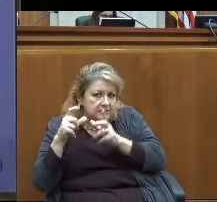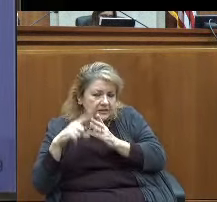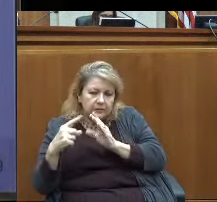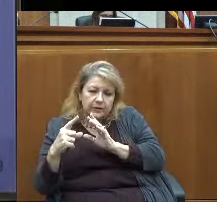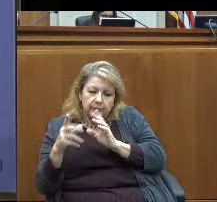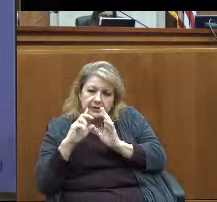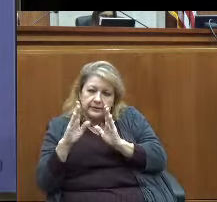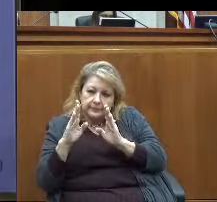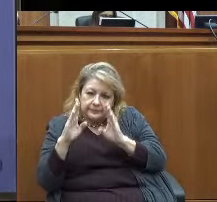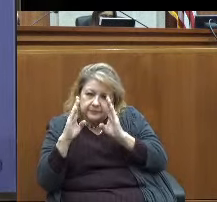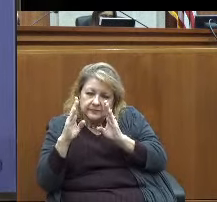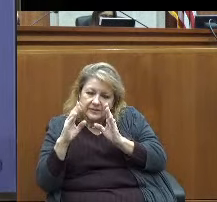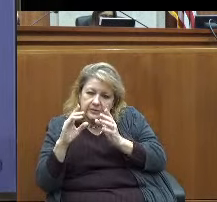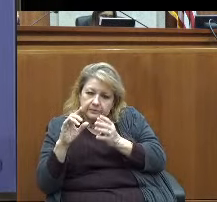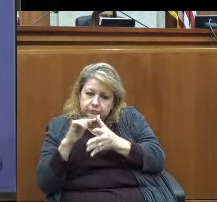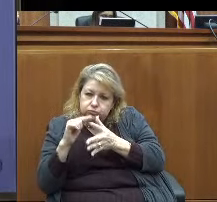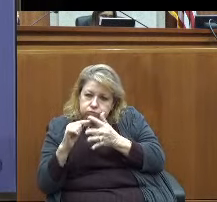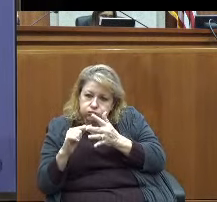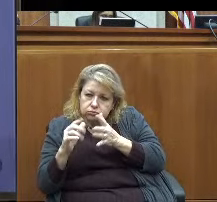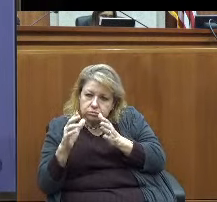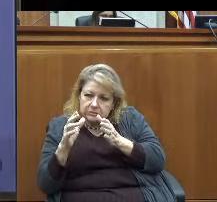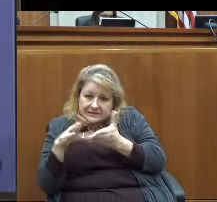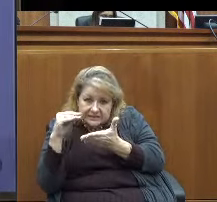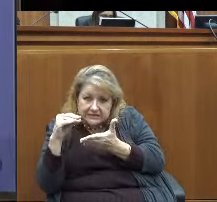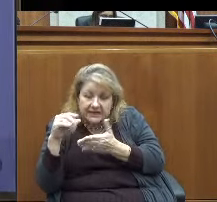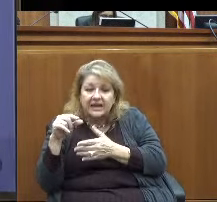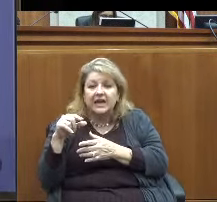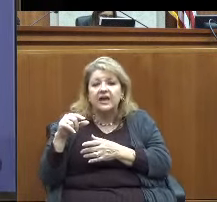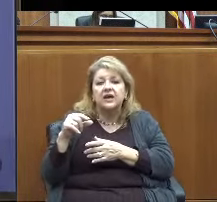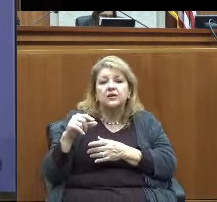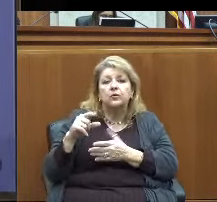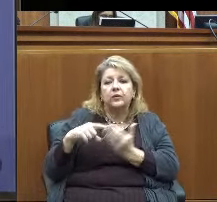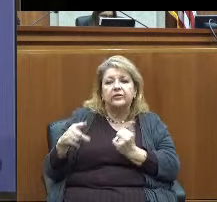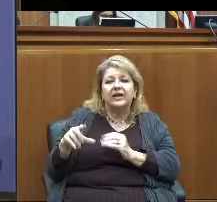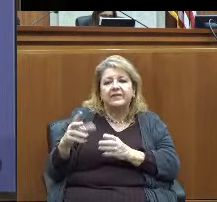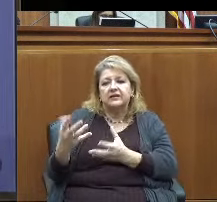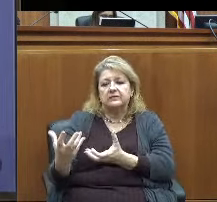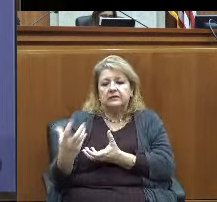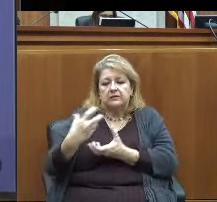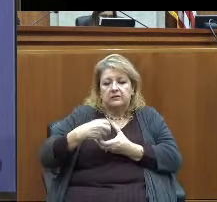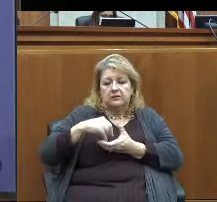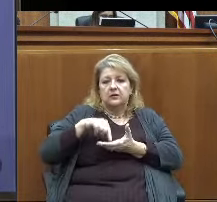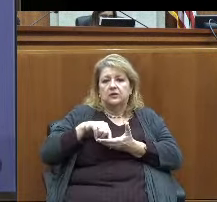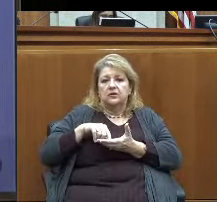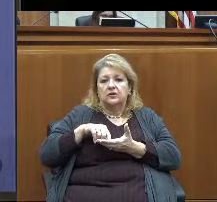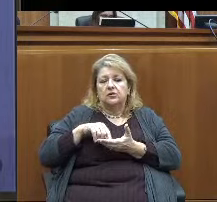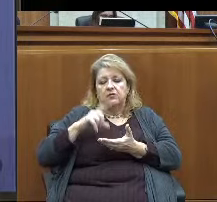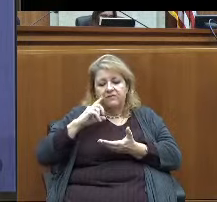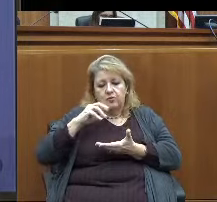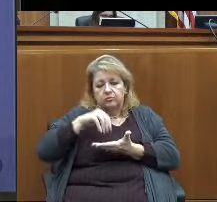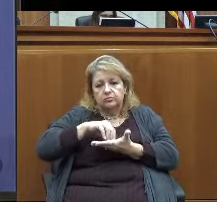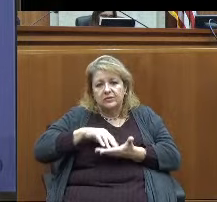asking for to improve our workforce. And that report will be available this month as well.